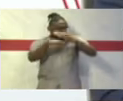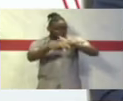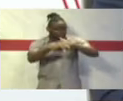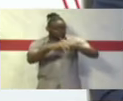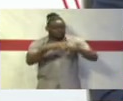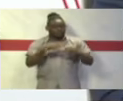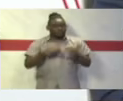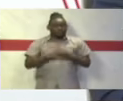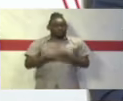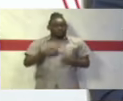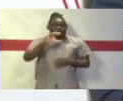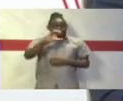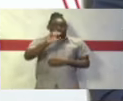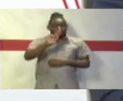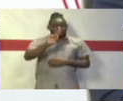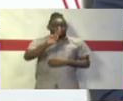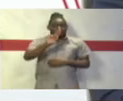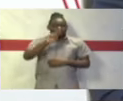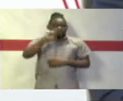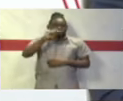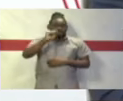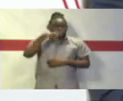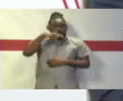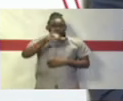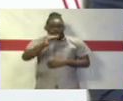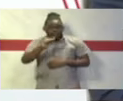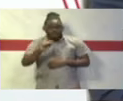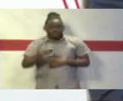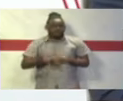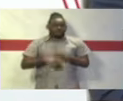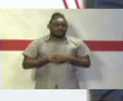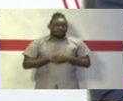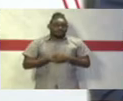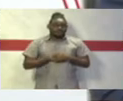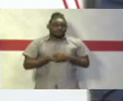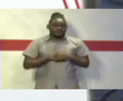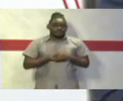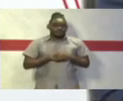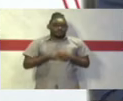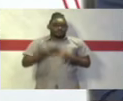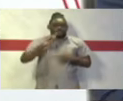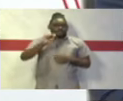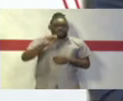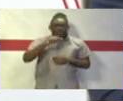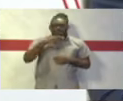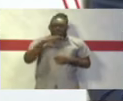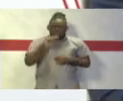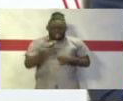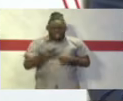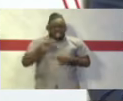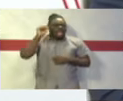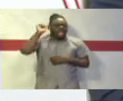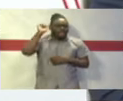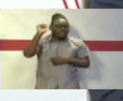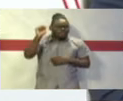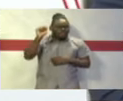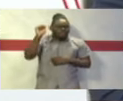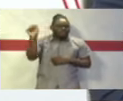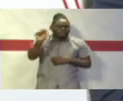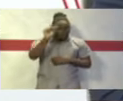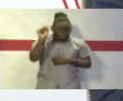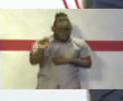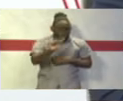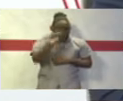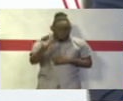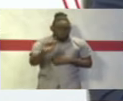Health Center, St. Helena Health Center, Aruca Health Center, Macoya